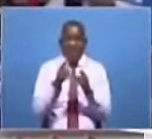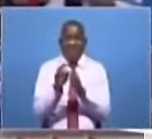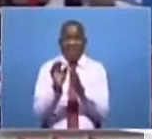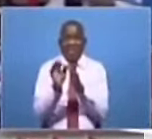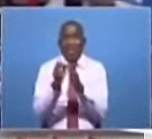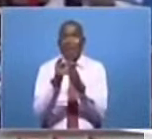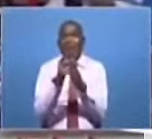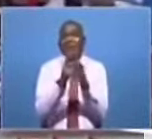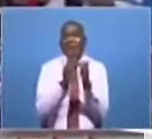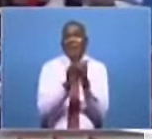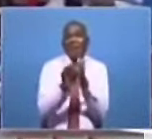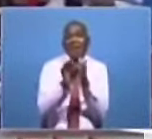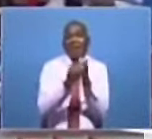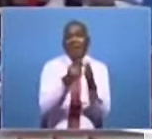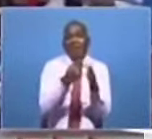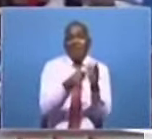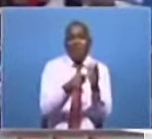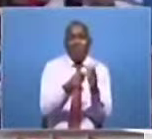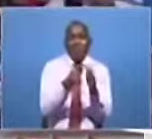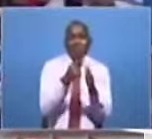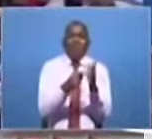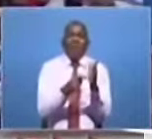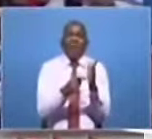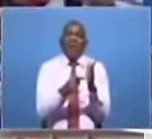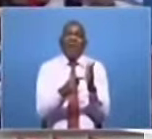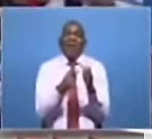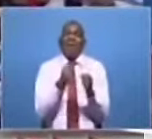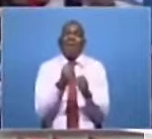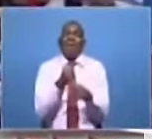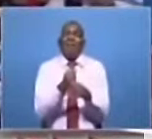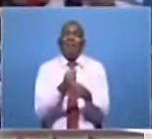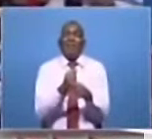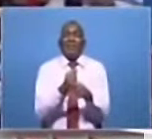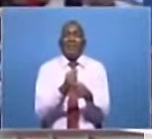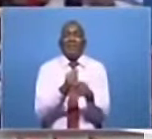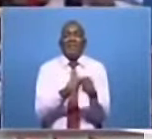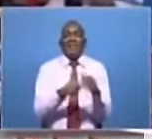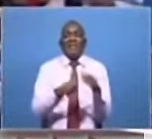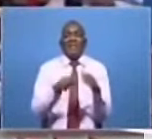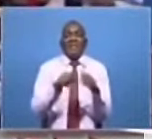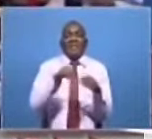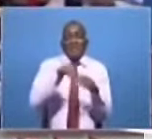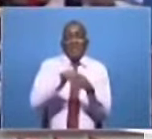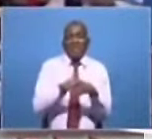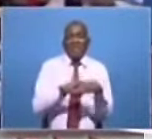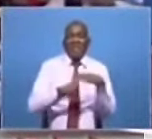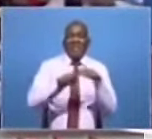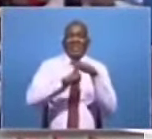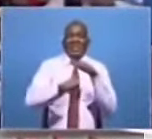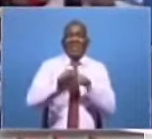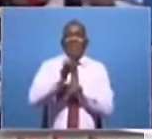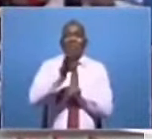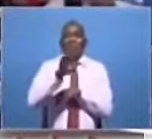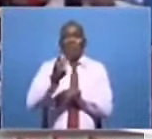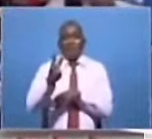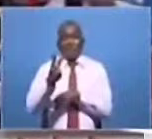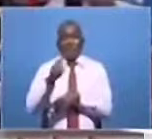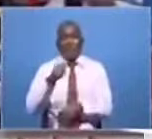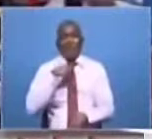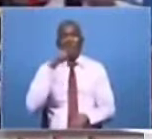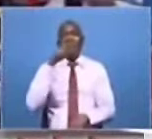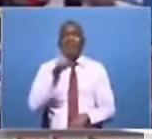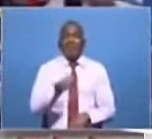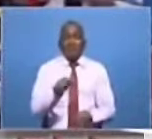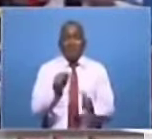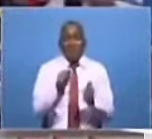of what kicks in Section 26. And my point is that, yes, in